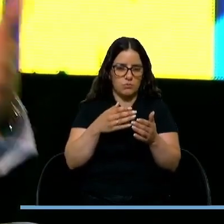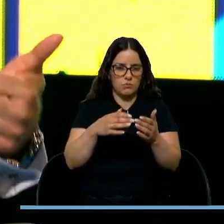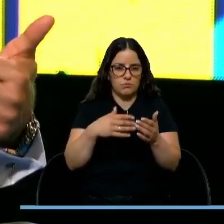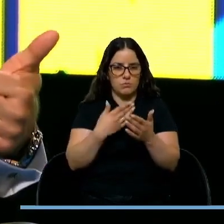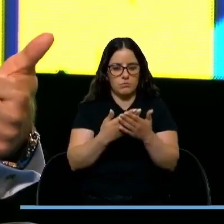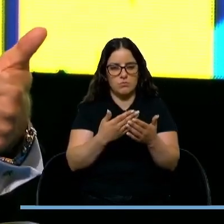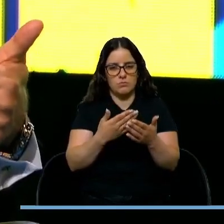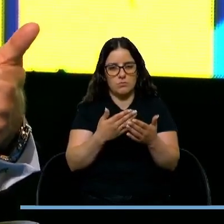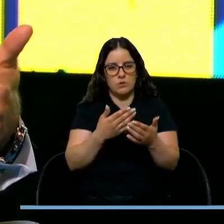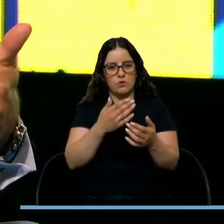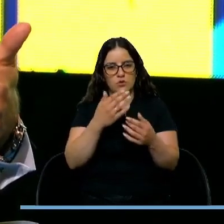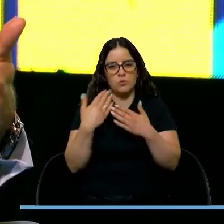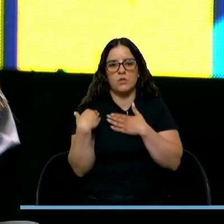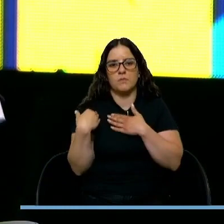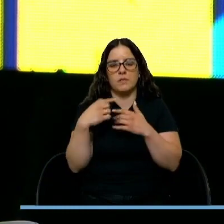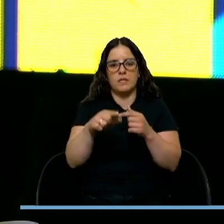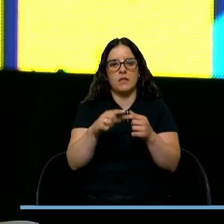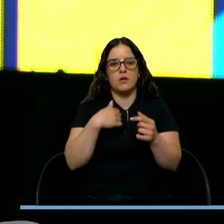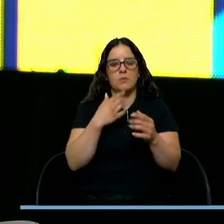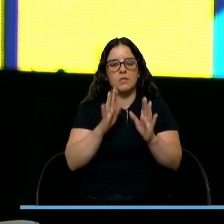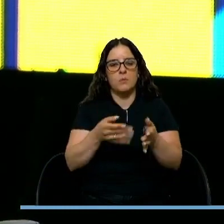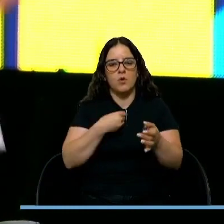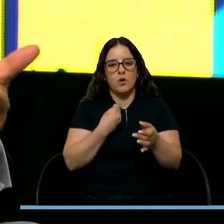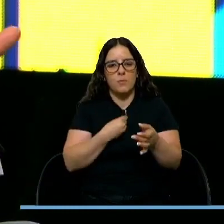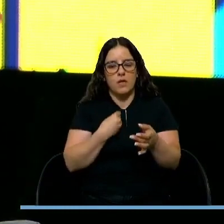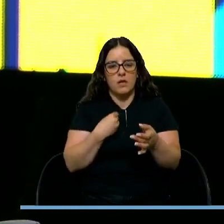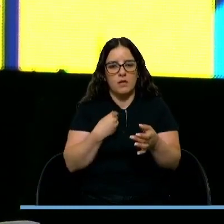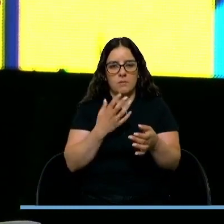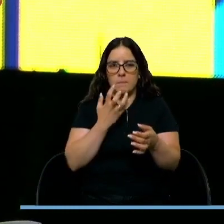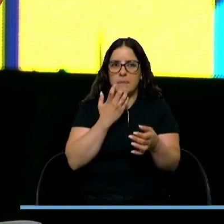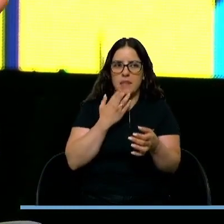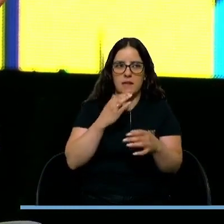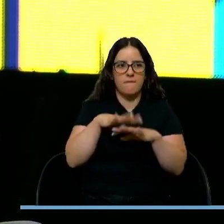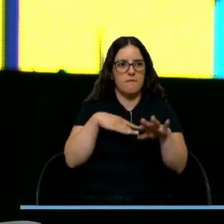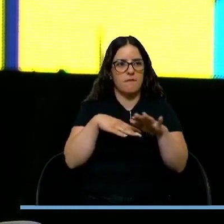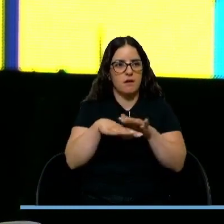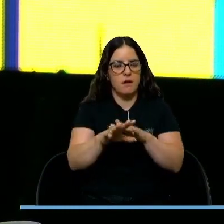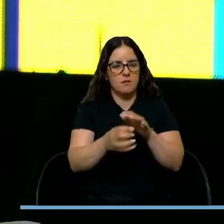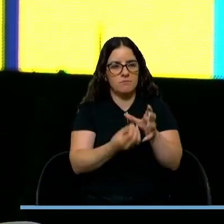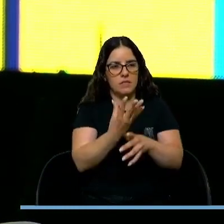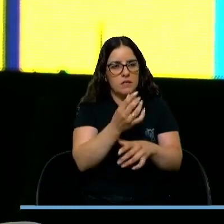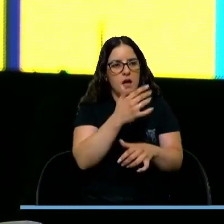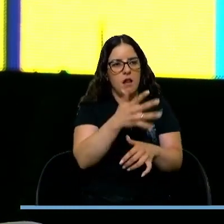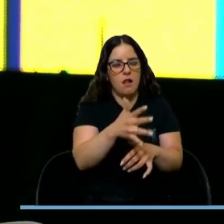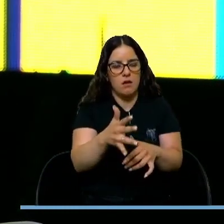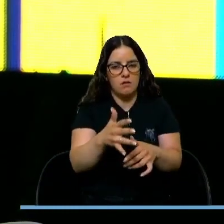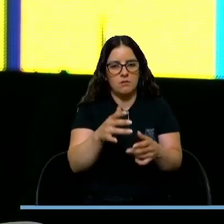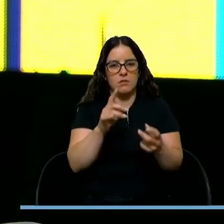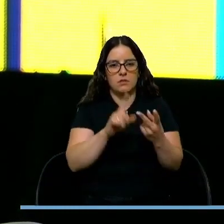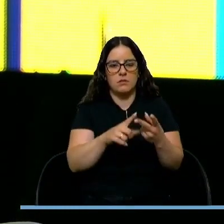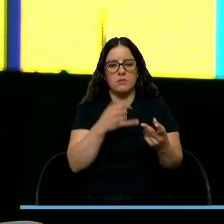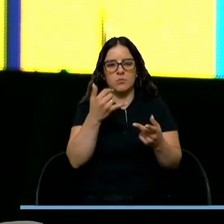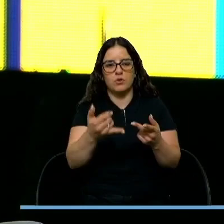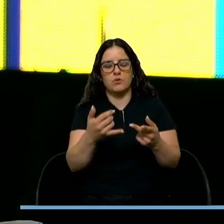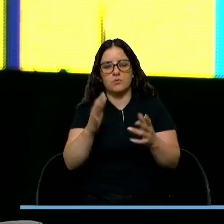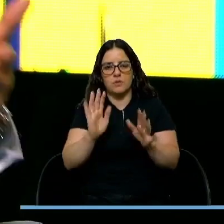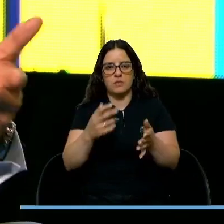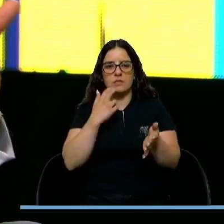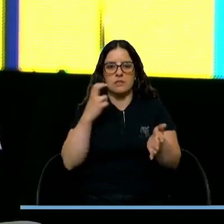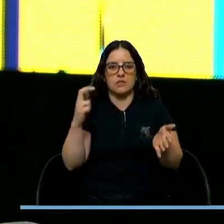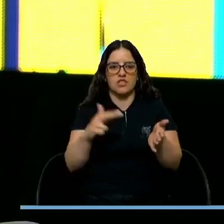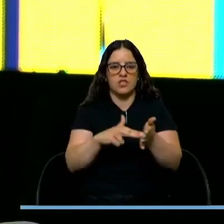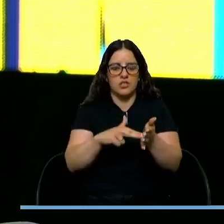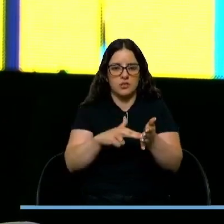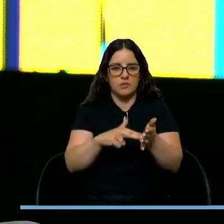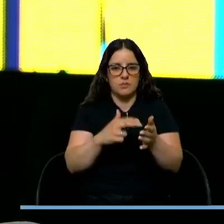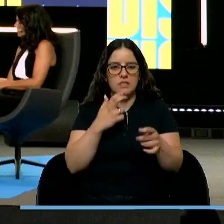supply, I will have to worry about where batteries are made, and to have an electrical car, but supply